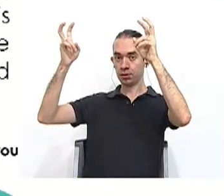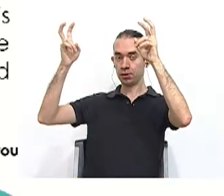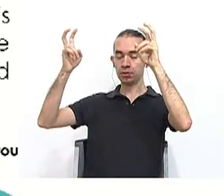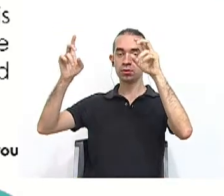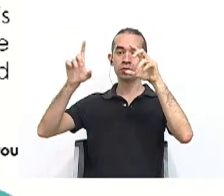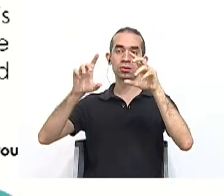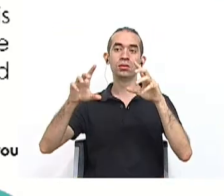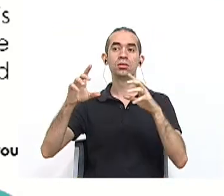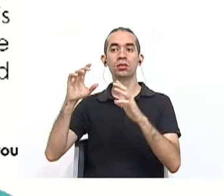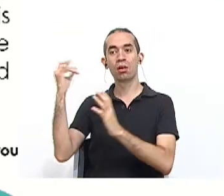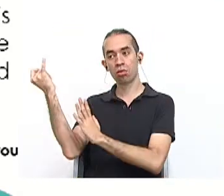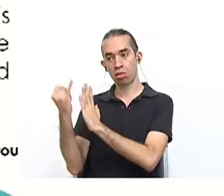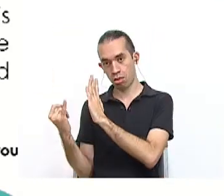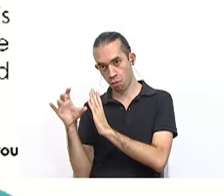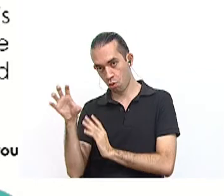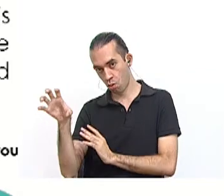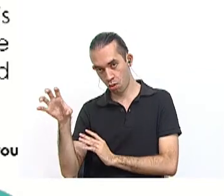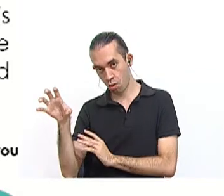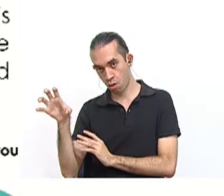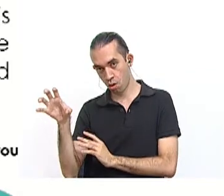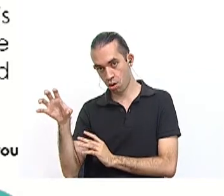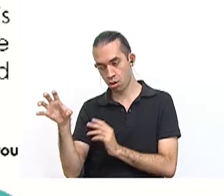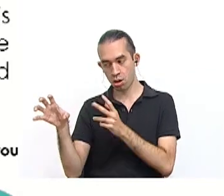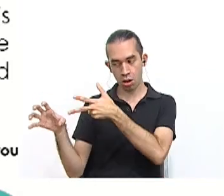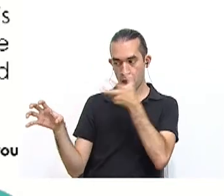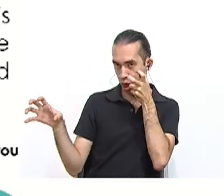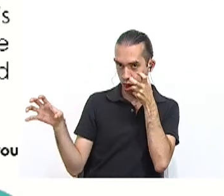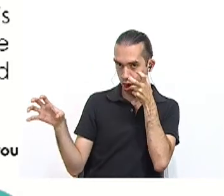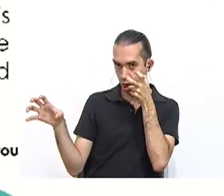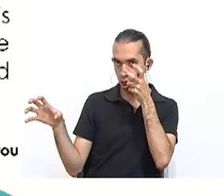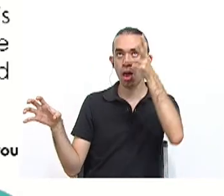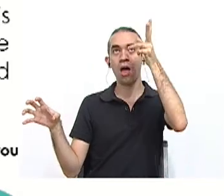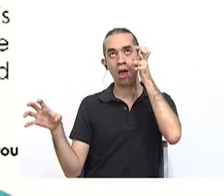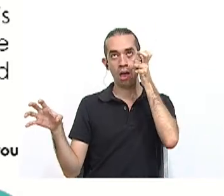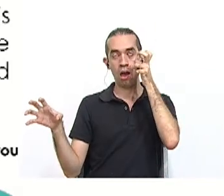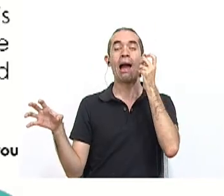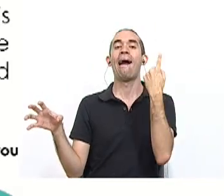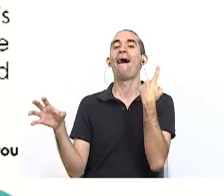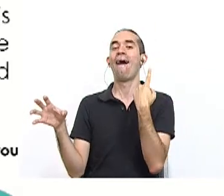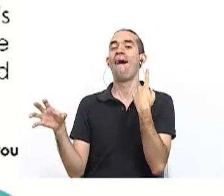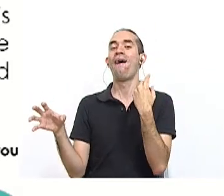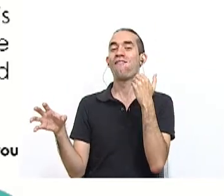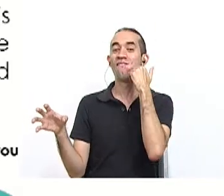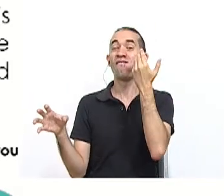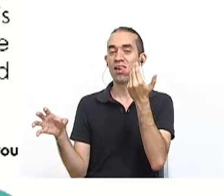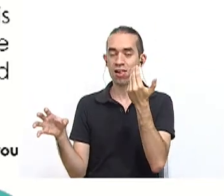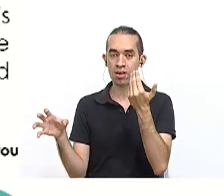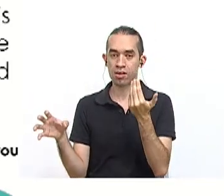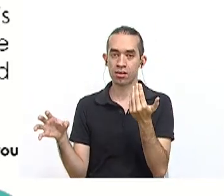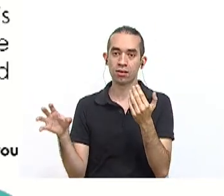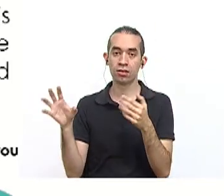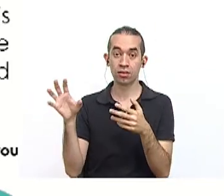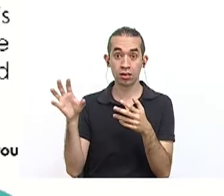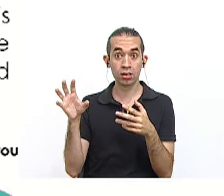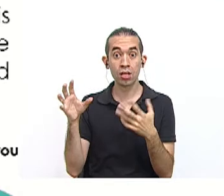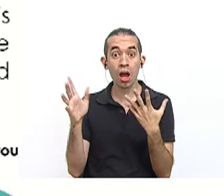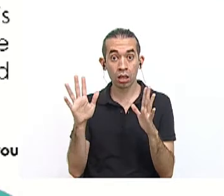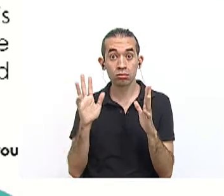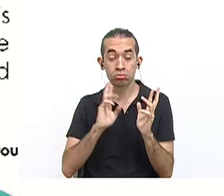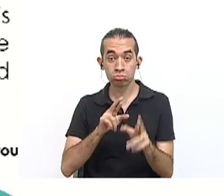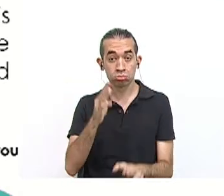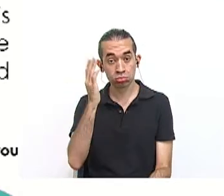the image that we have there. That's another strategy we can use in reading exercises. Okay, do you have the answer for that